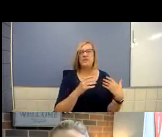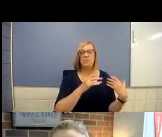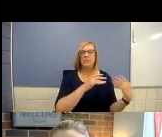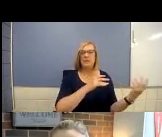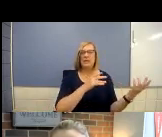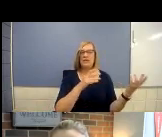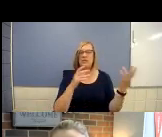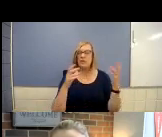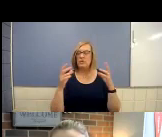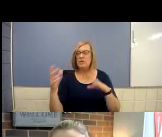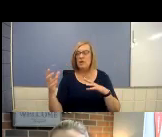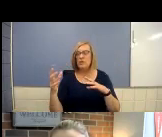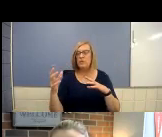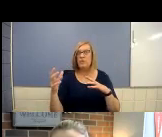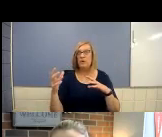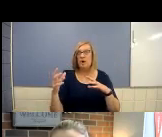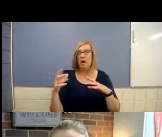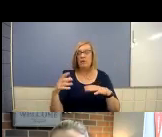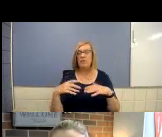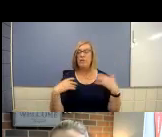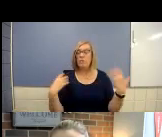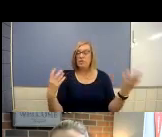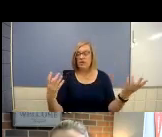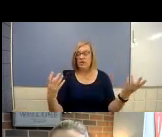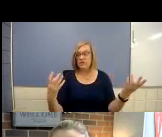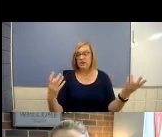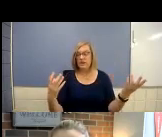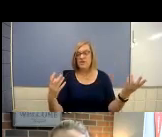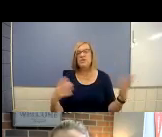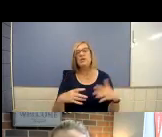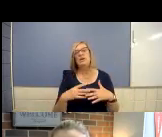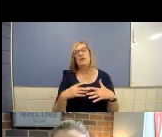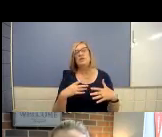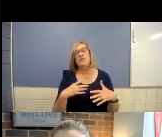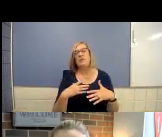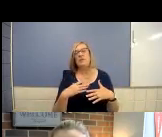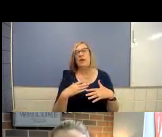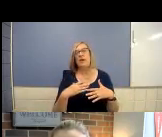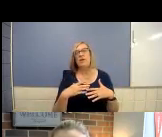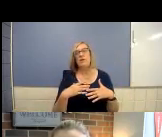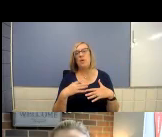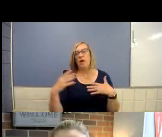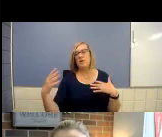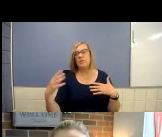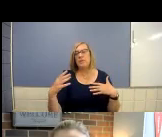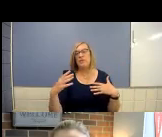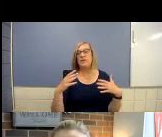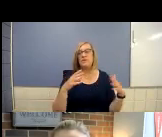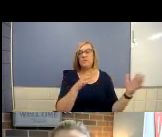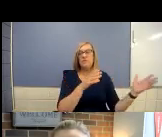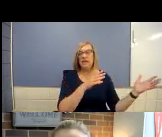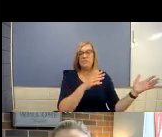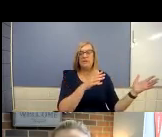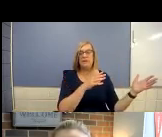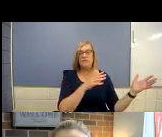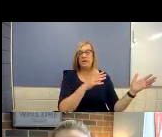because we're building in so you know all of the formal structures of the language, so that when you are an interpreter, then you